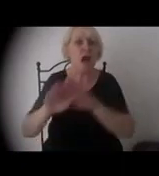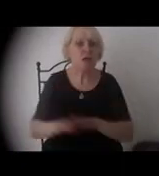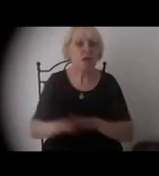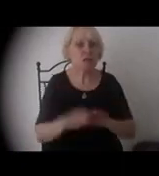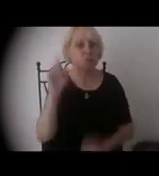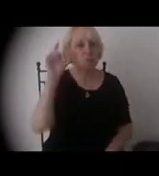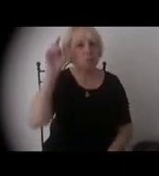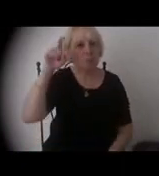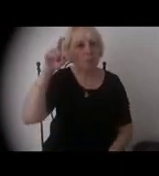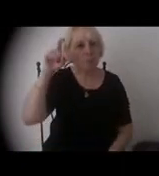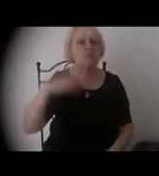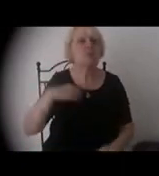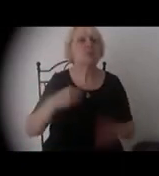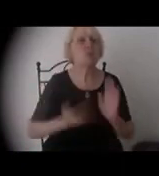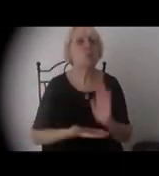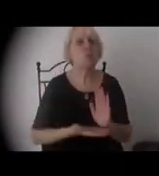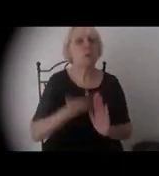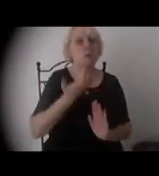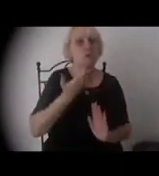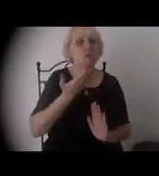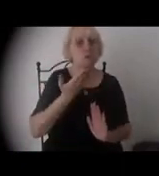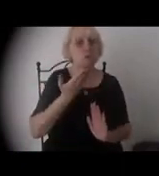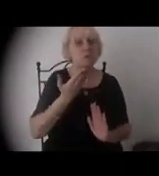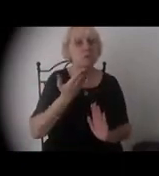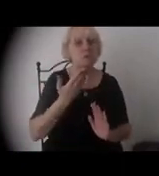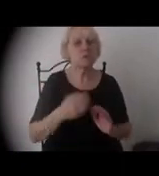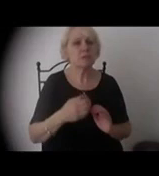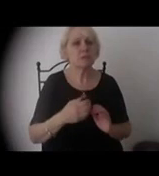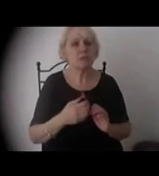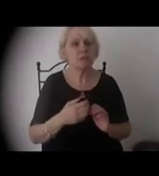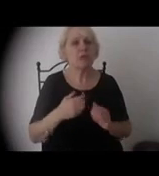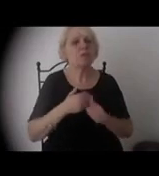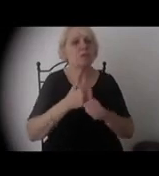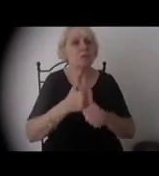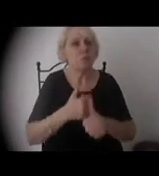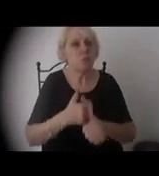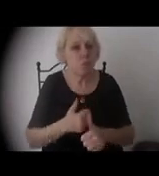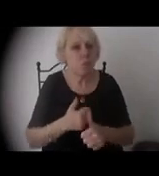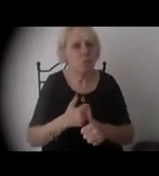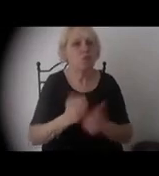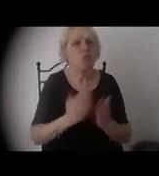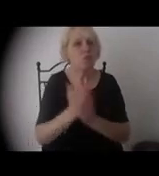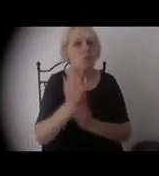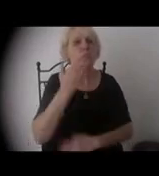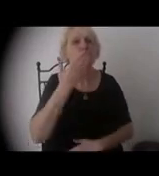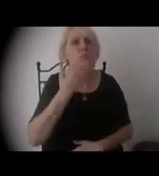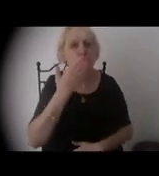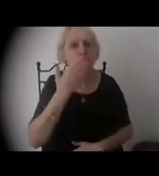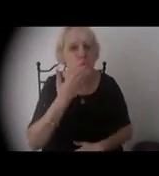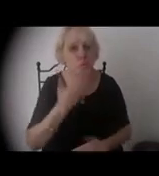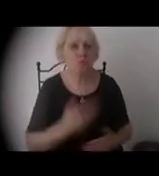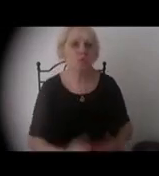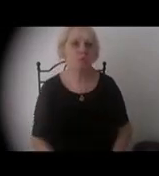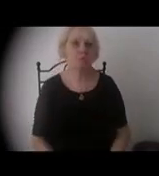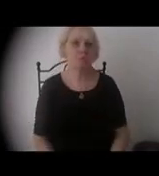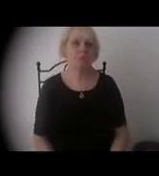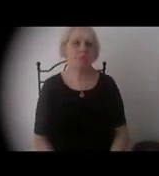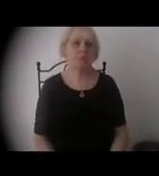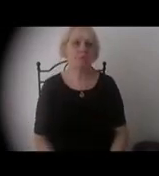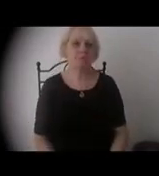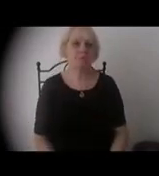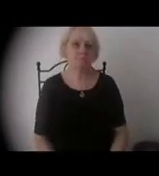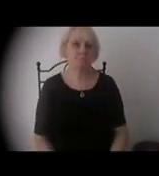to increase the level of support in the schools-based service. So that's